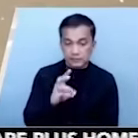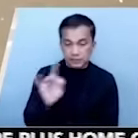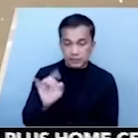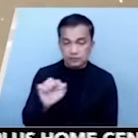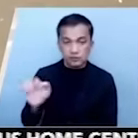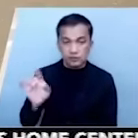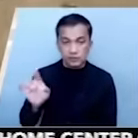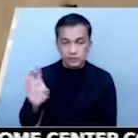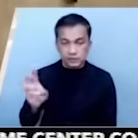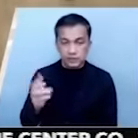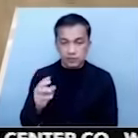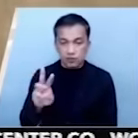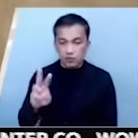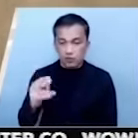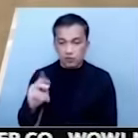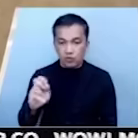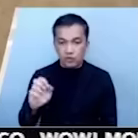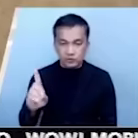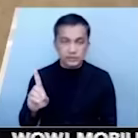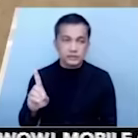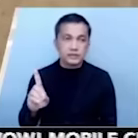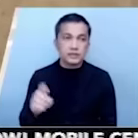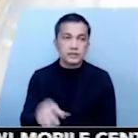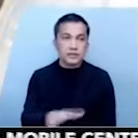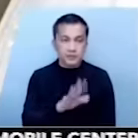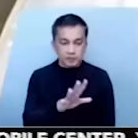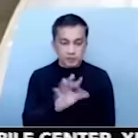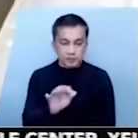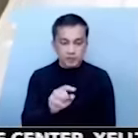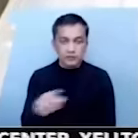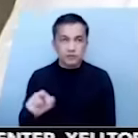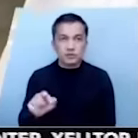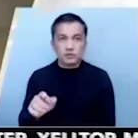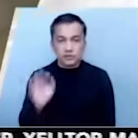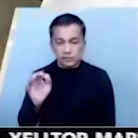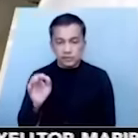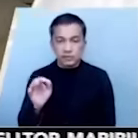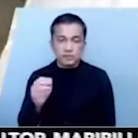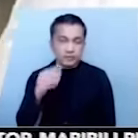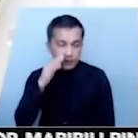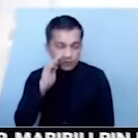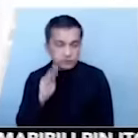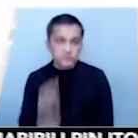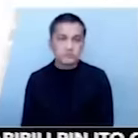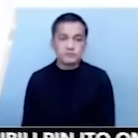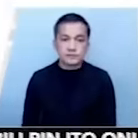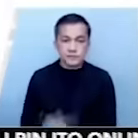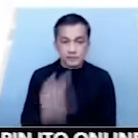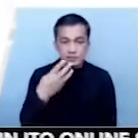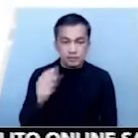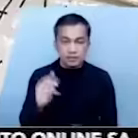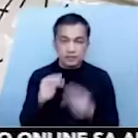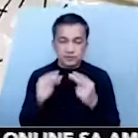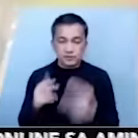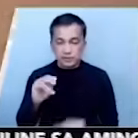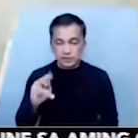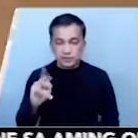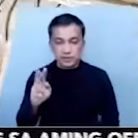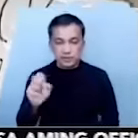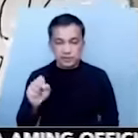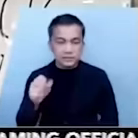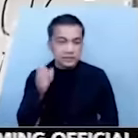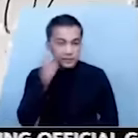washed at 59 hanggang 90 pesos ang brown. Para sa GMA Integrated News, Bernadette Reyes,